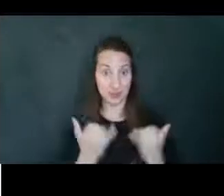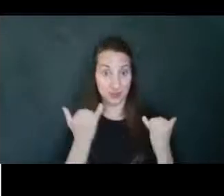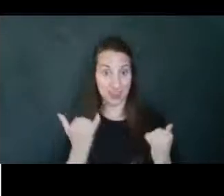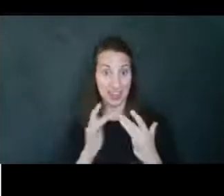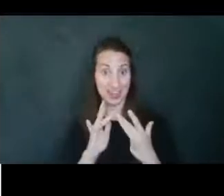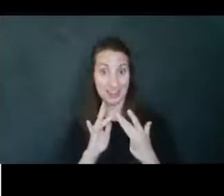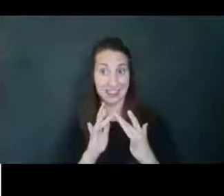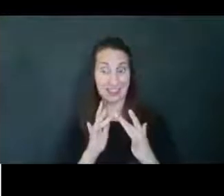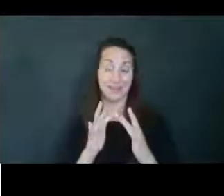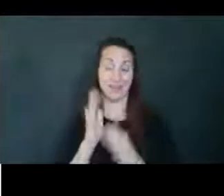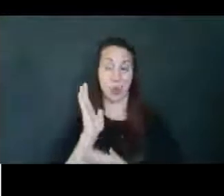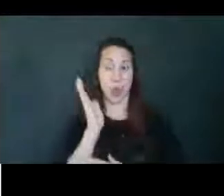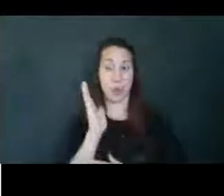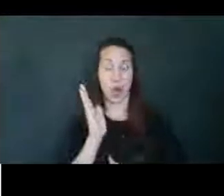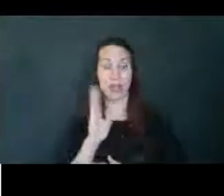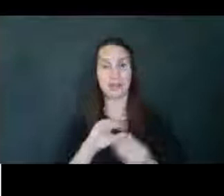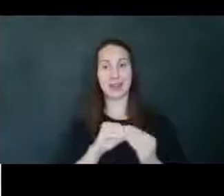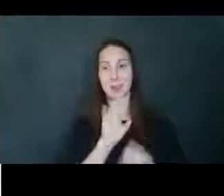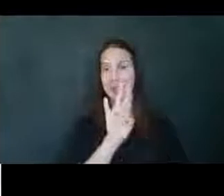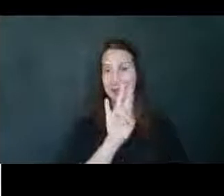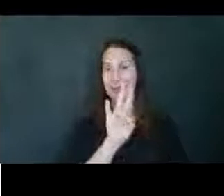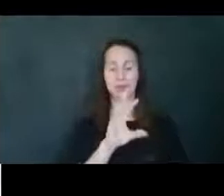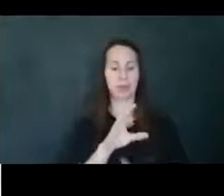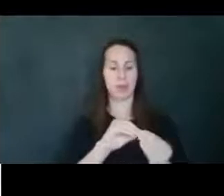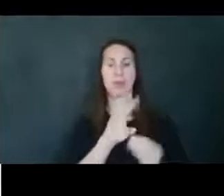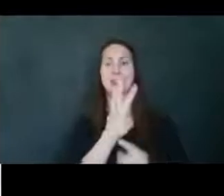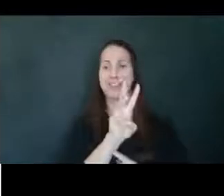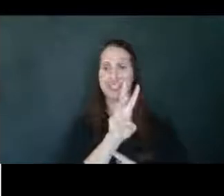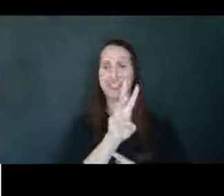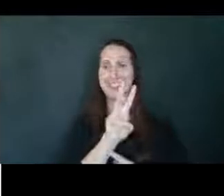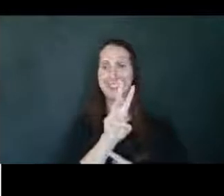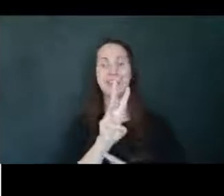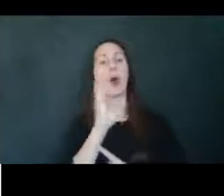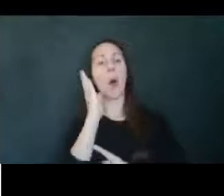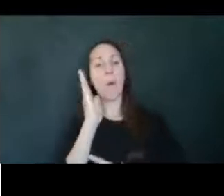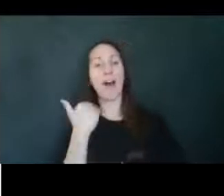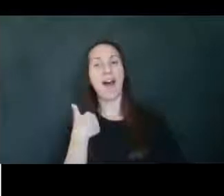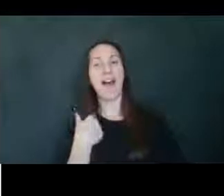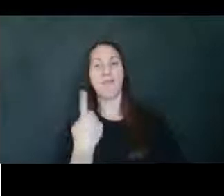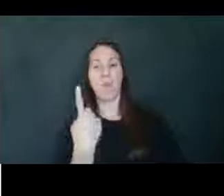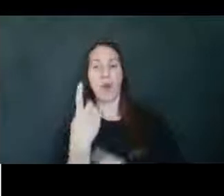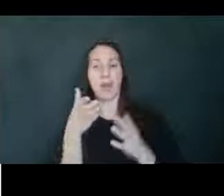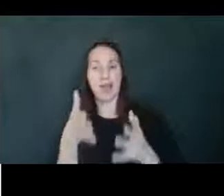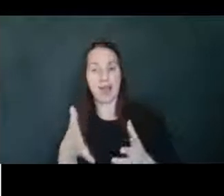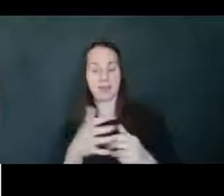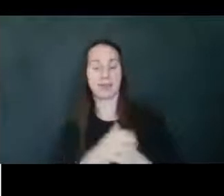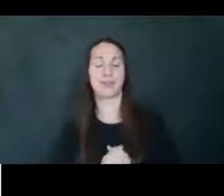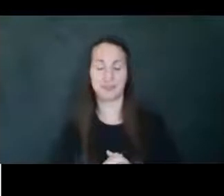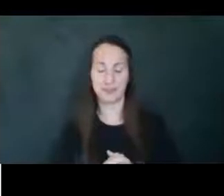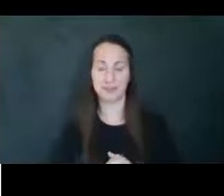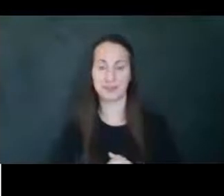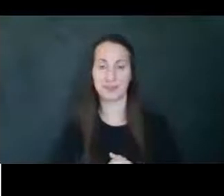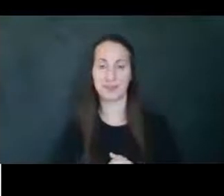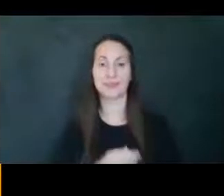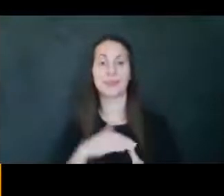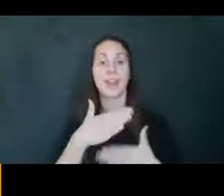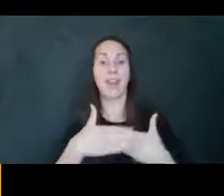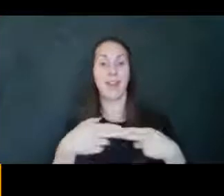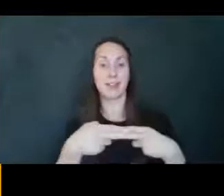6th of 7 sessions with one upcoming webinar to follow. Next slide, please.